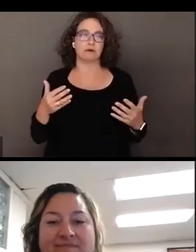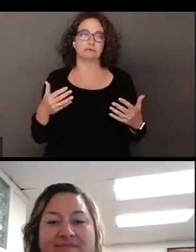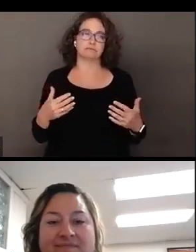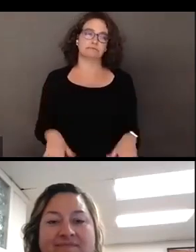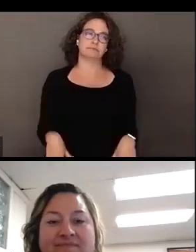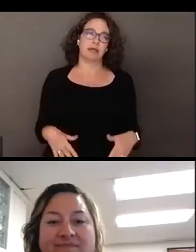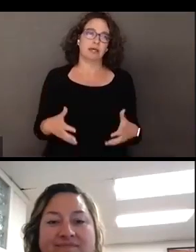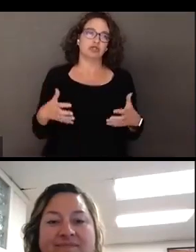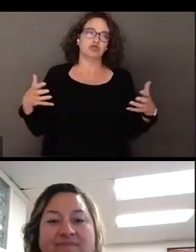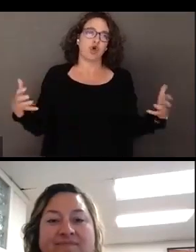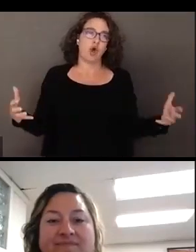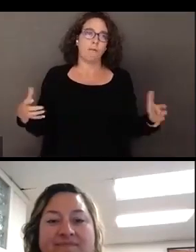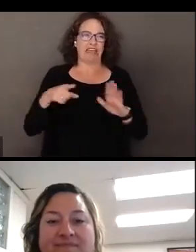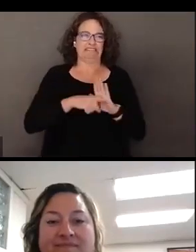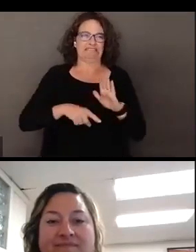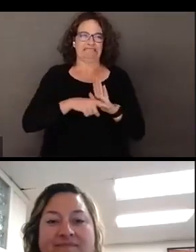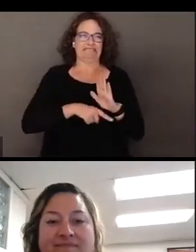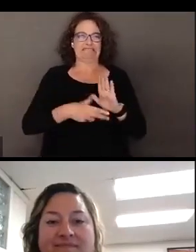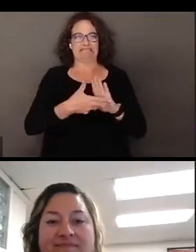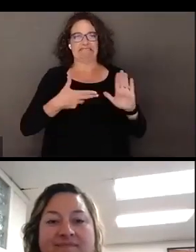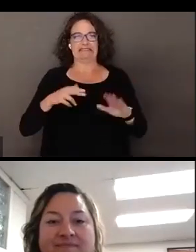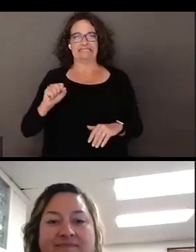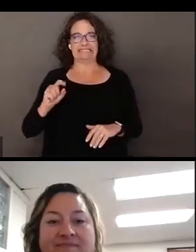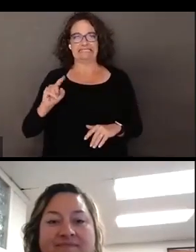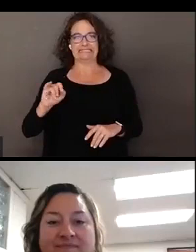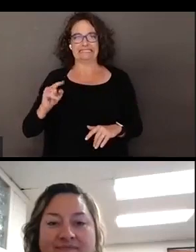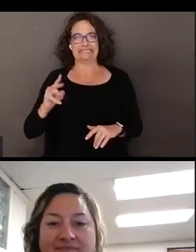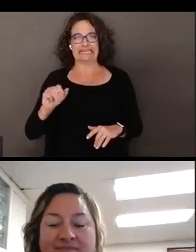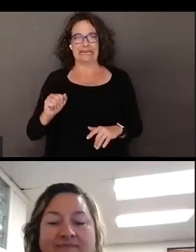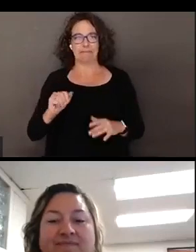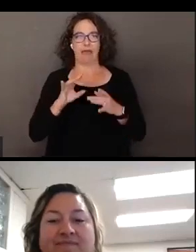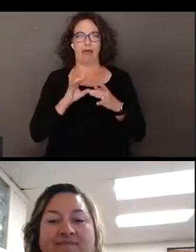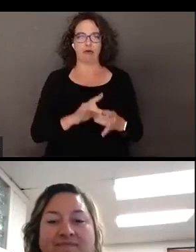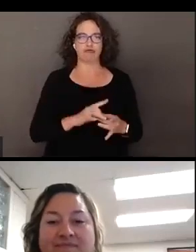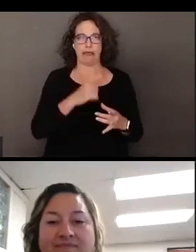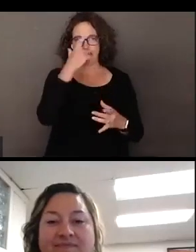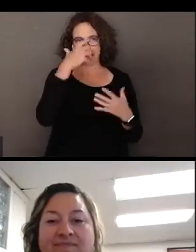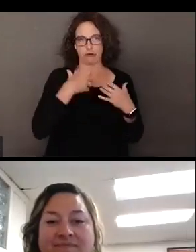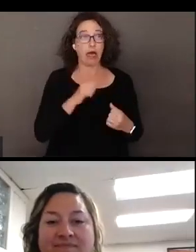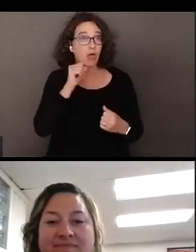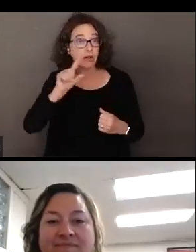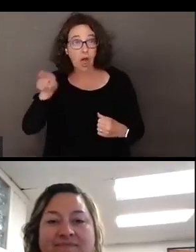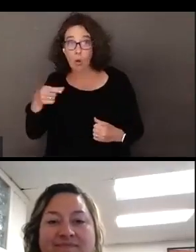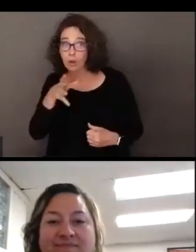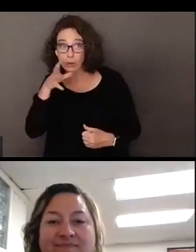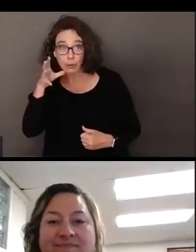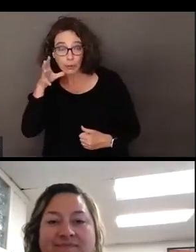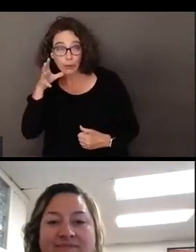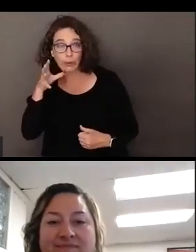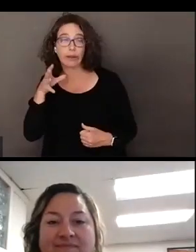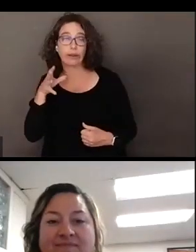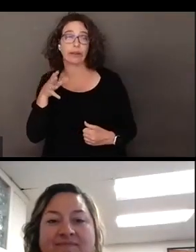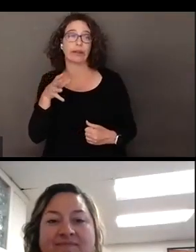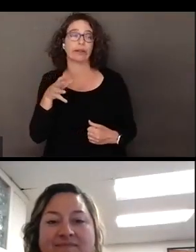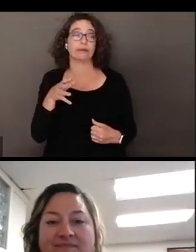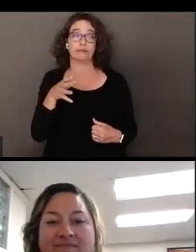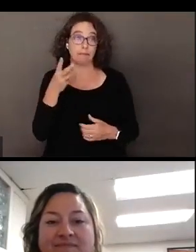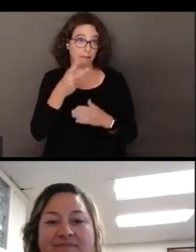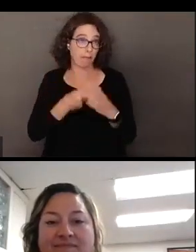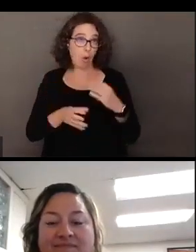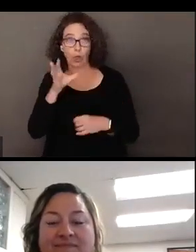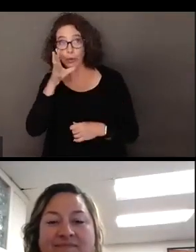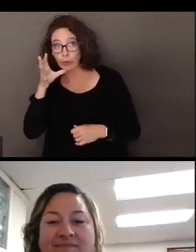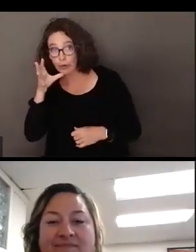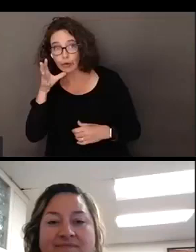stigma around mental health, not just in rural communities, it's everywhere, right? It's in communities that are rural and urban. It's